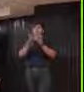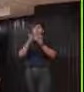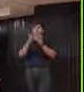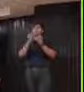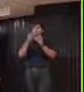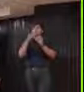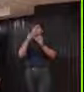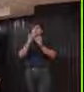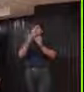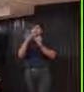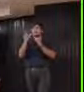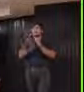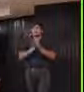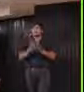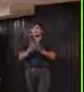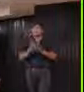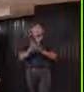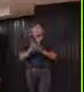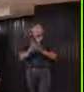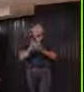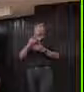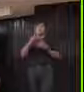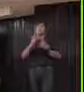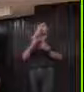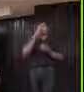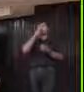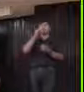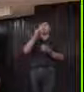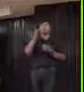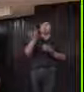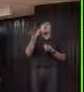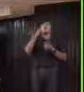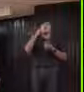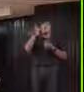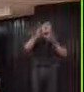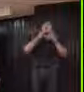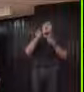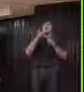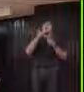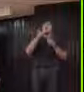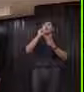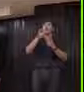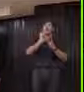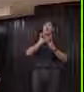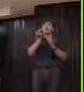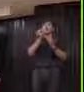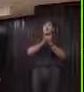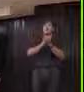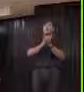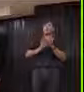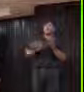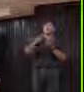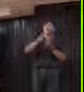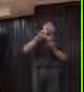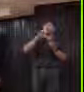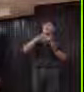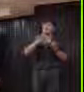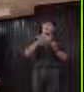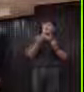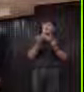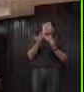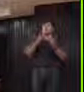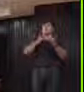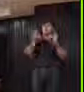Sir, what are your thoughts on separatist vote for Jammu? Because I have some friends from the region. The stance is that Jammu has always